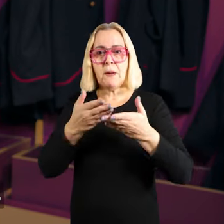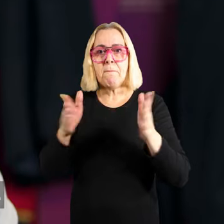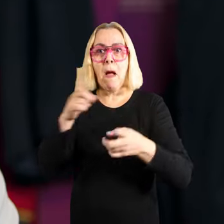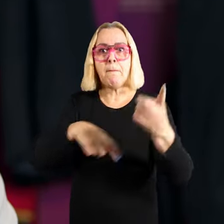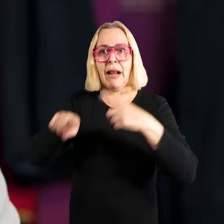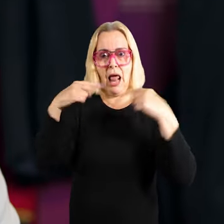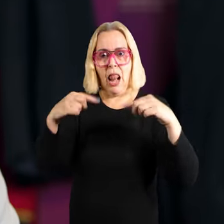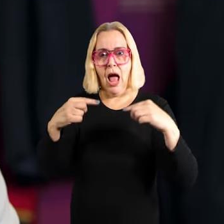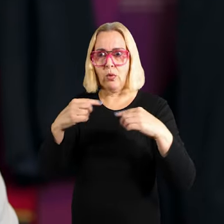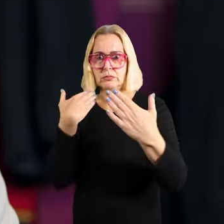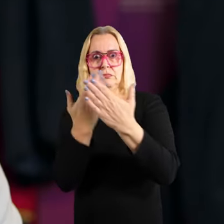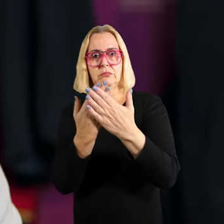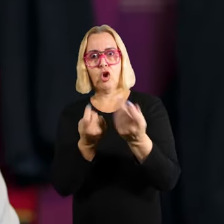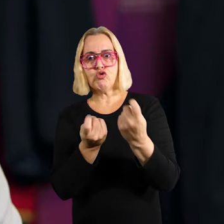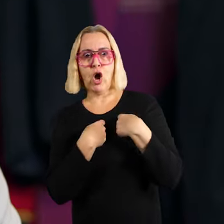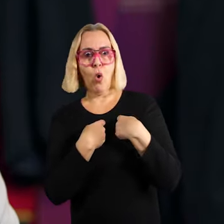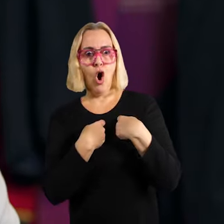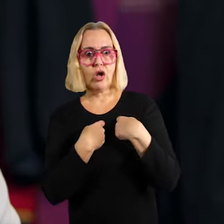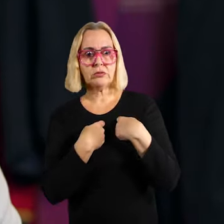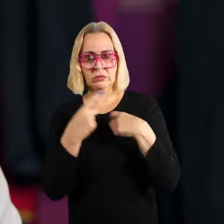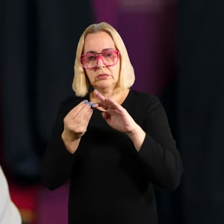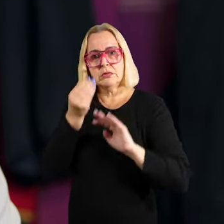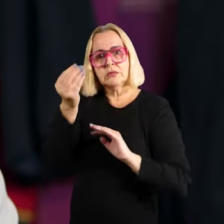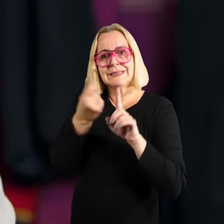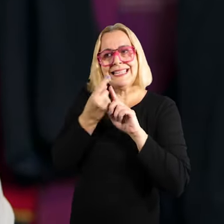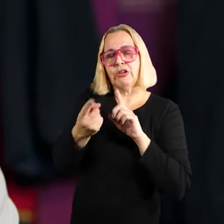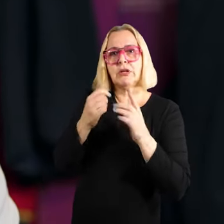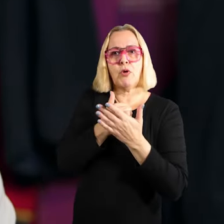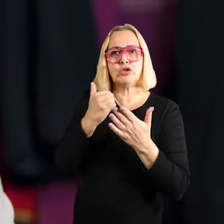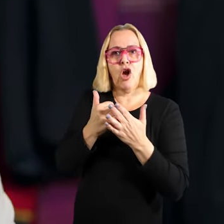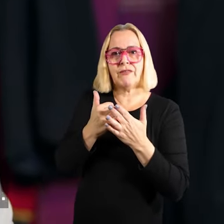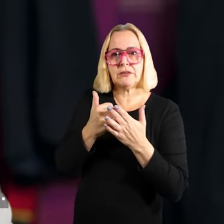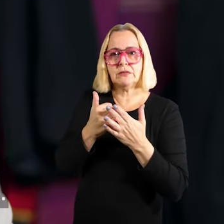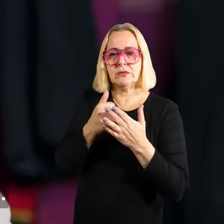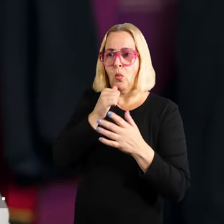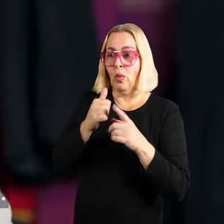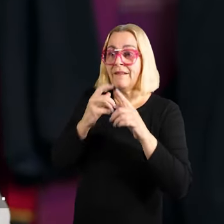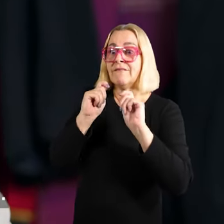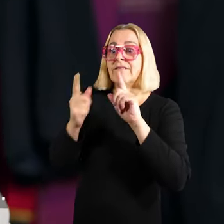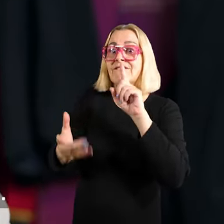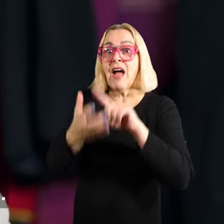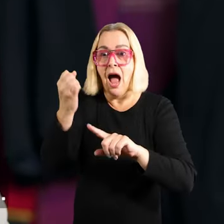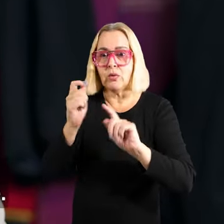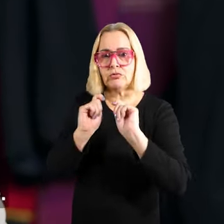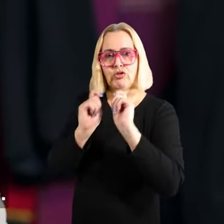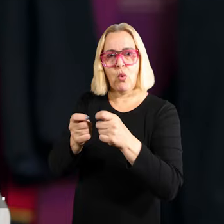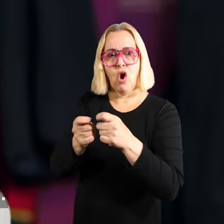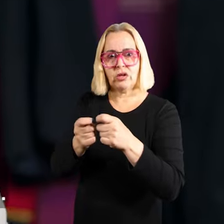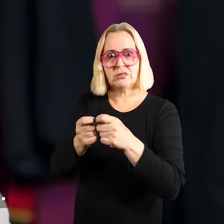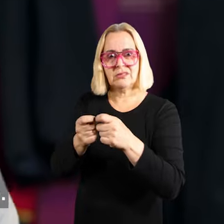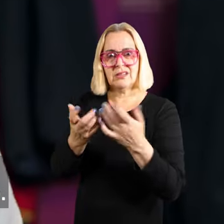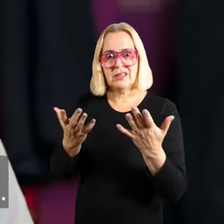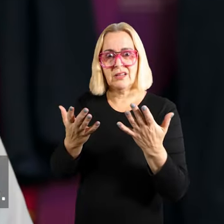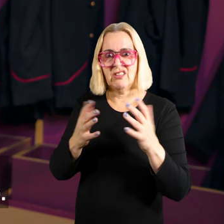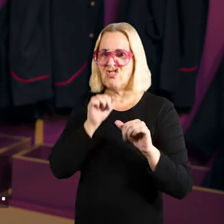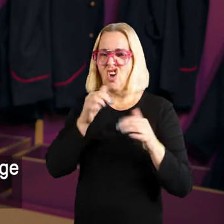started. If you lost one, on the back of the badge, the general public were allowed to claim a reward if they handed it into the